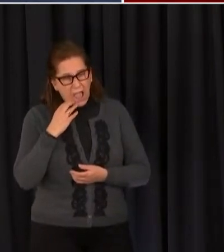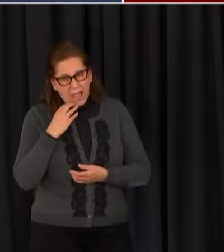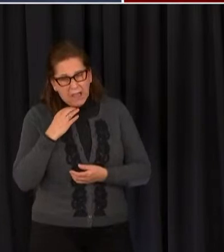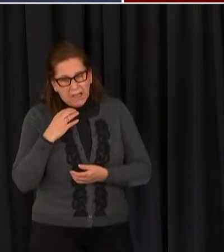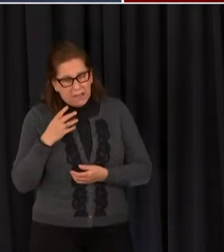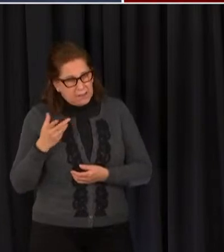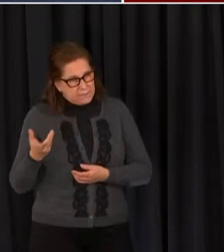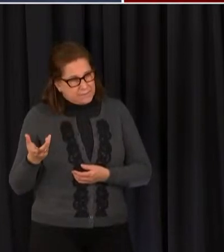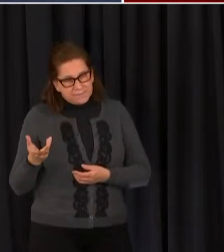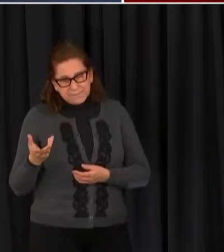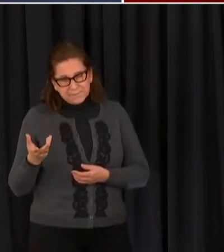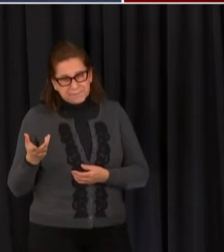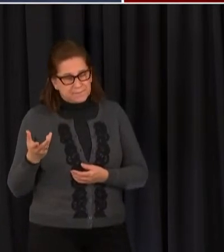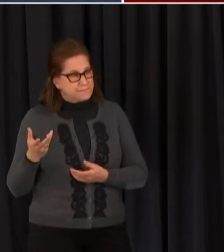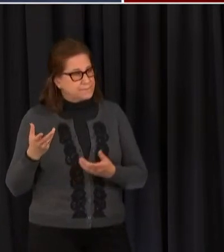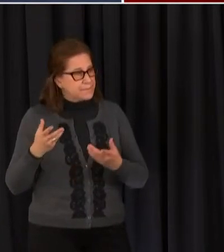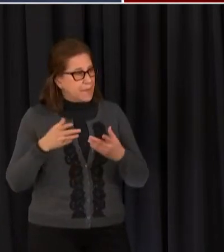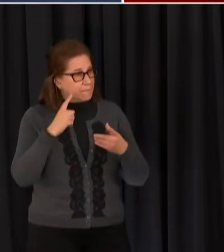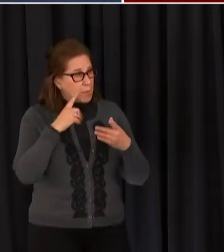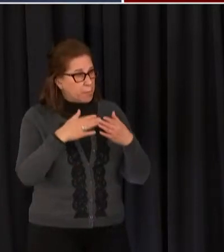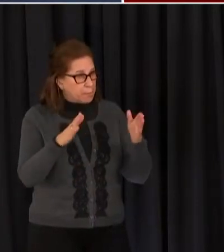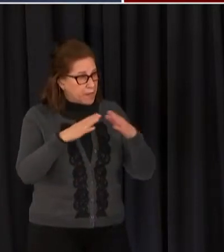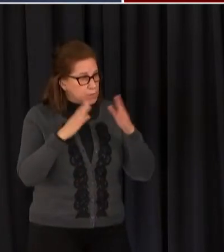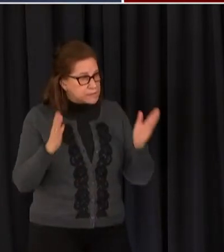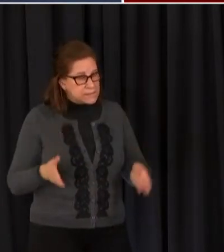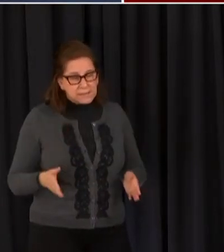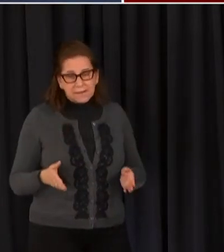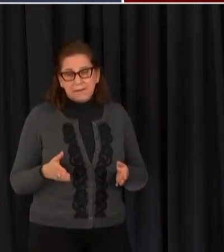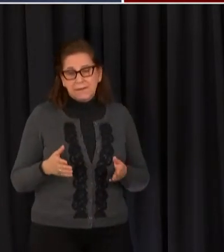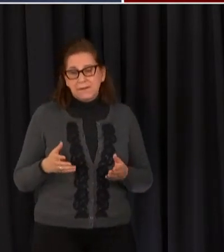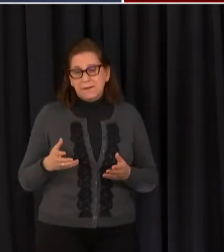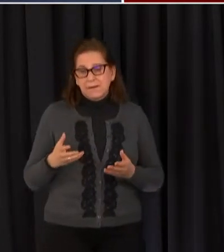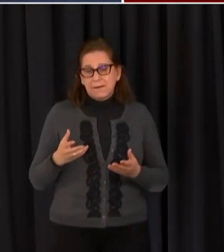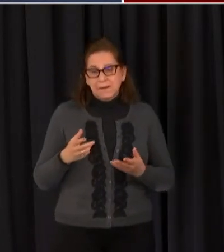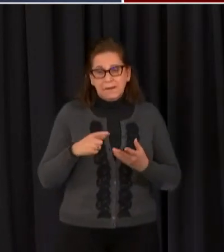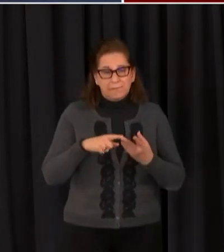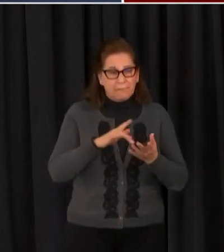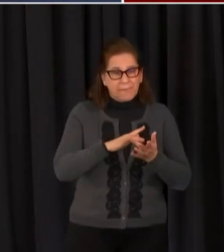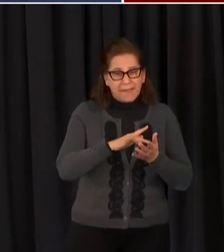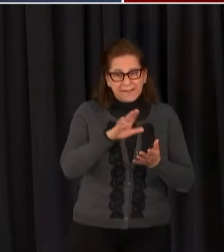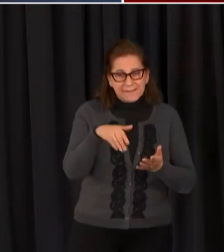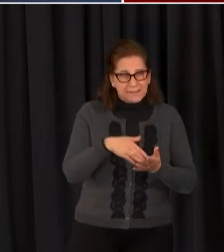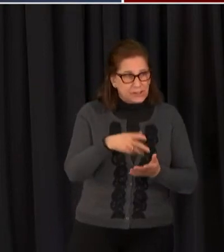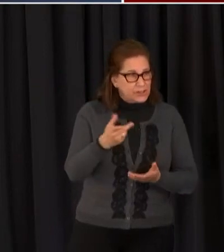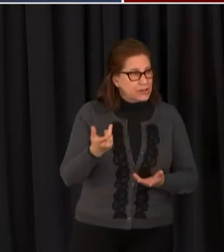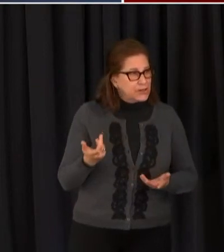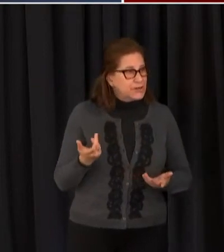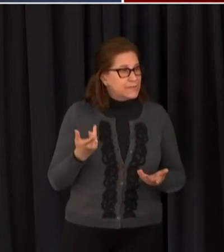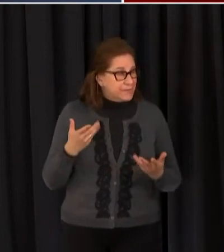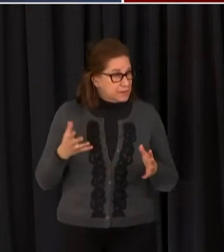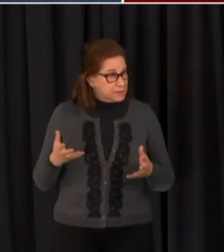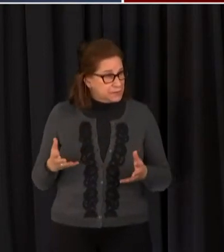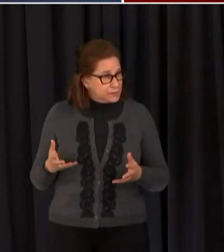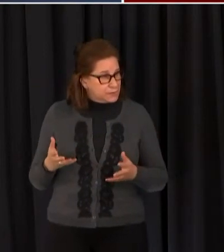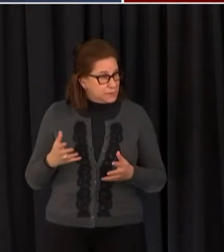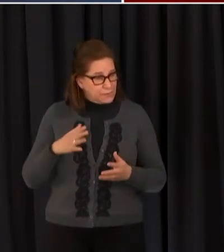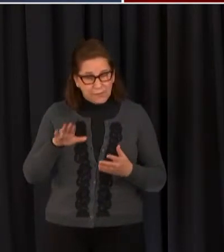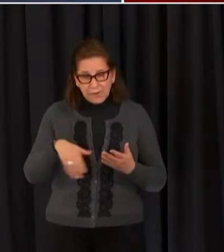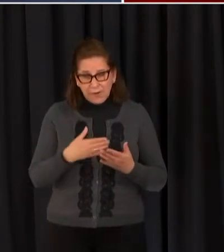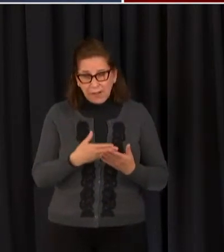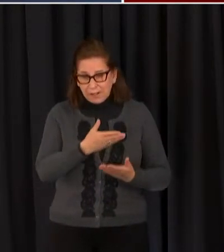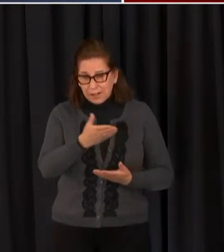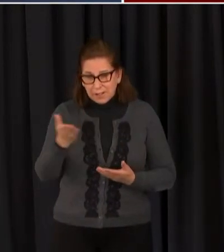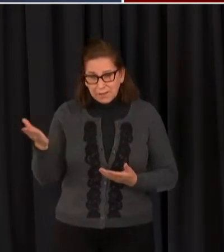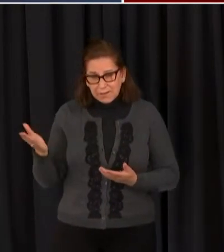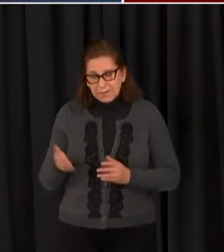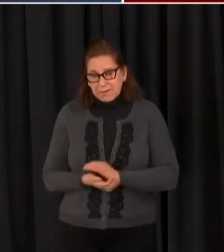housing and yeah. It's possible, but it's not our current plan, right? So we don't currently have a pod, that's what we refer to them